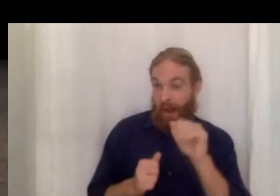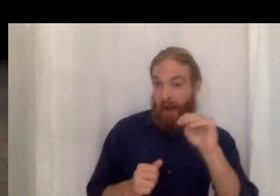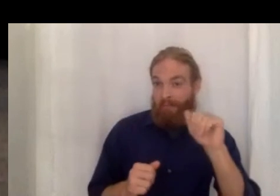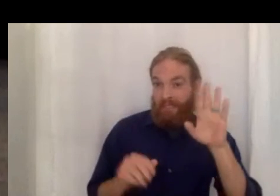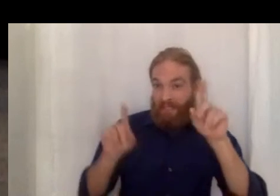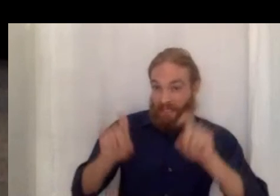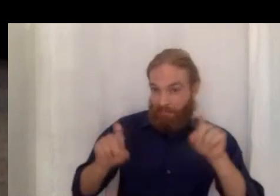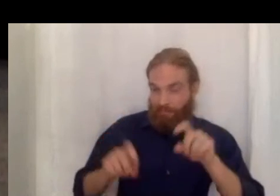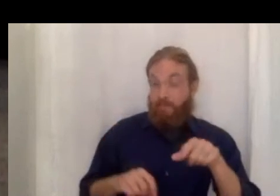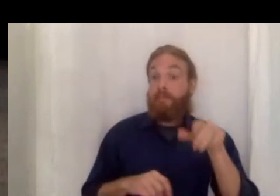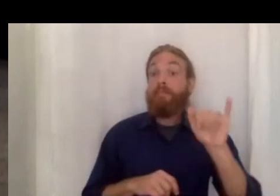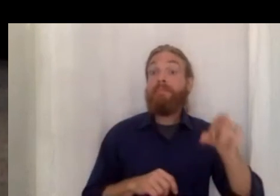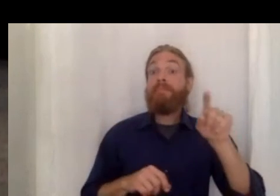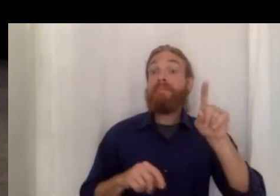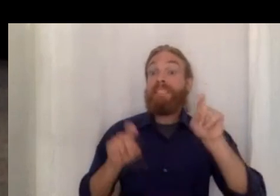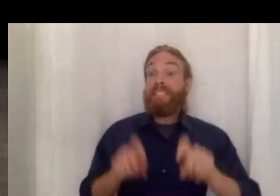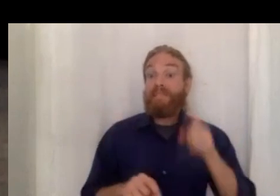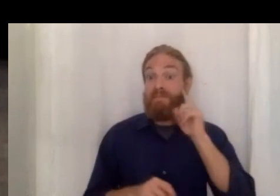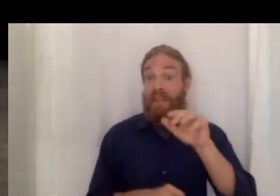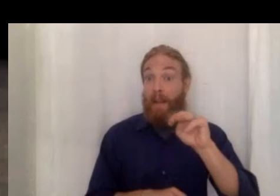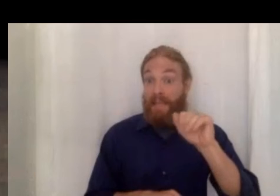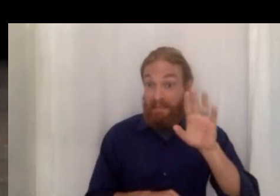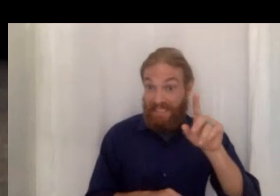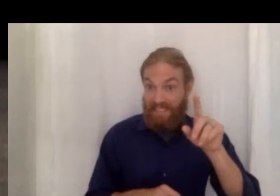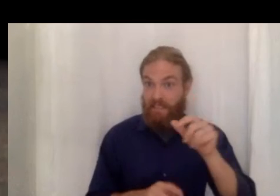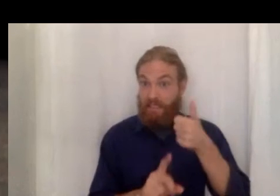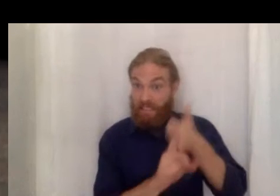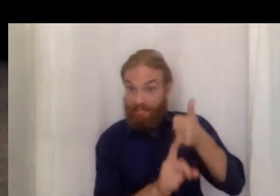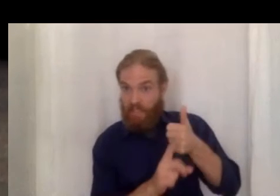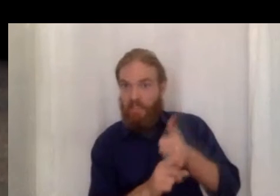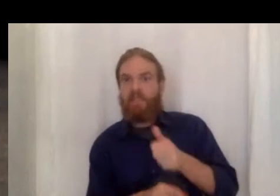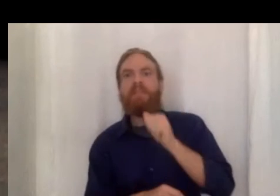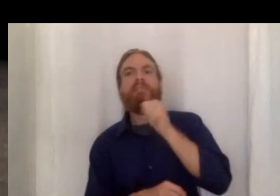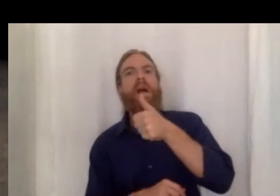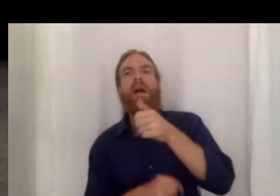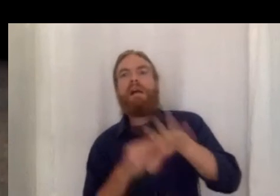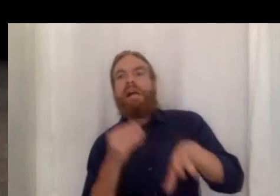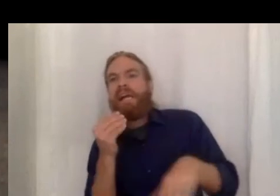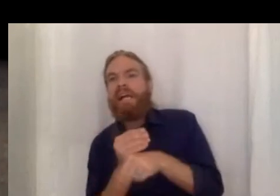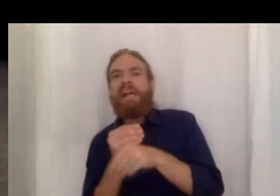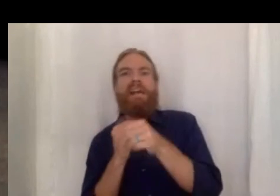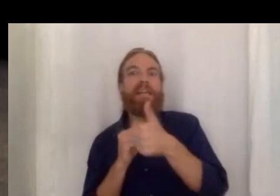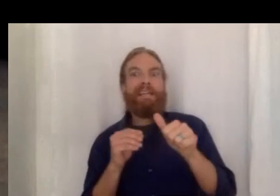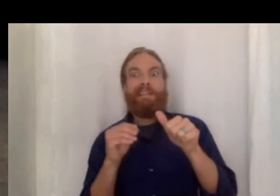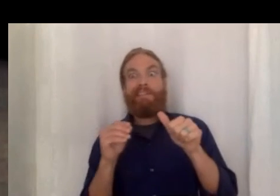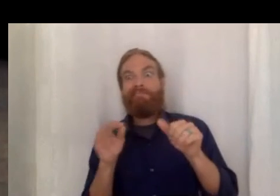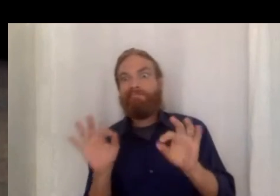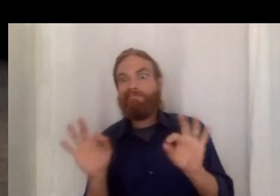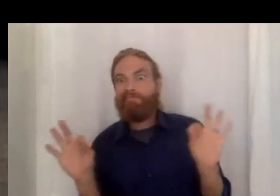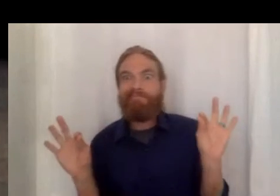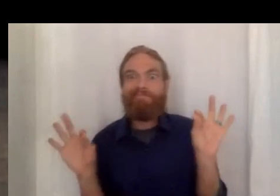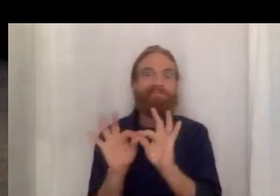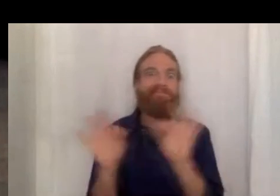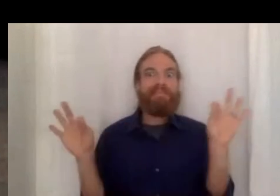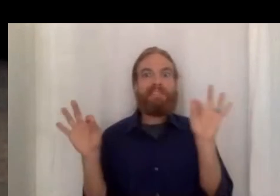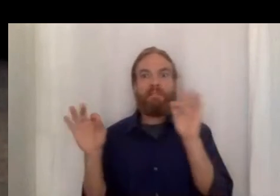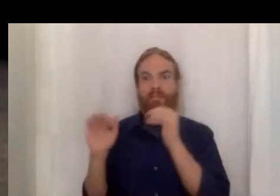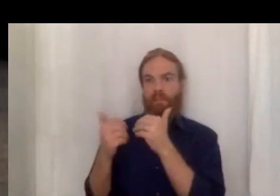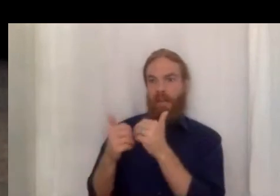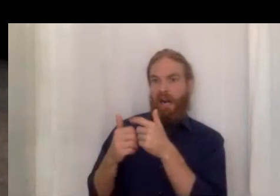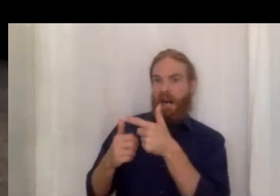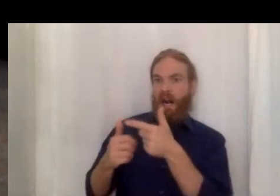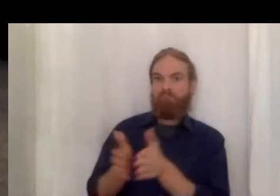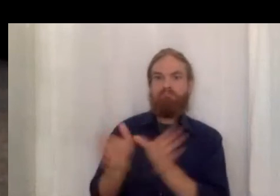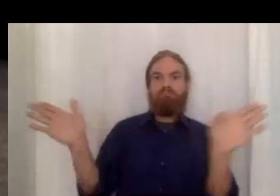any clinical significance to the management of that patient, except in few instances if